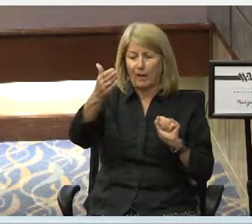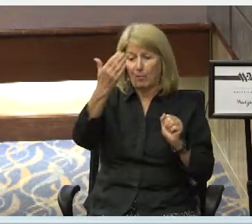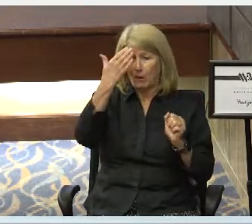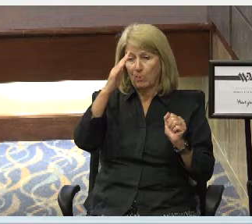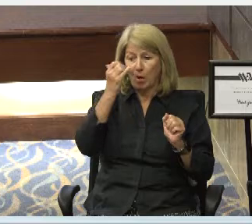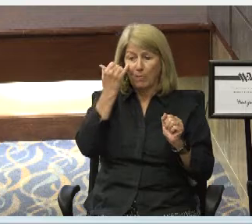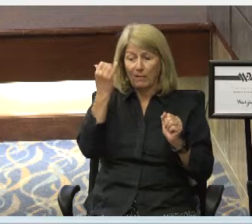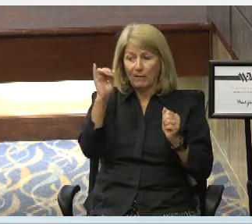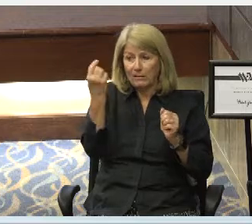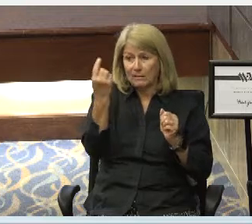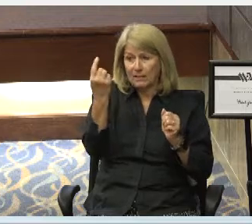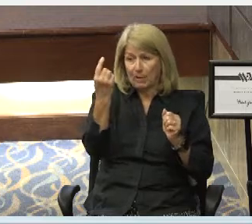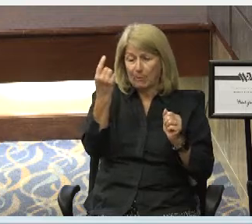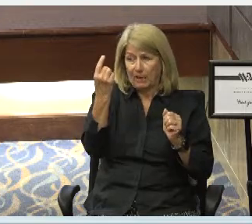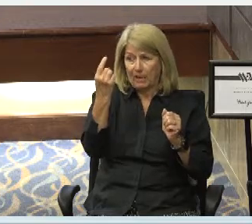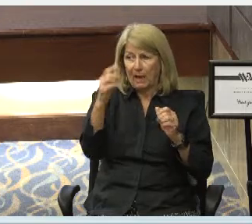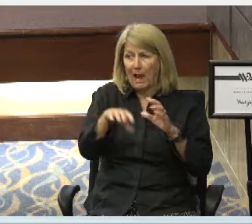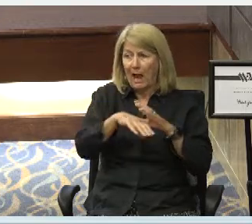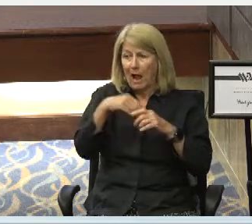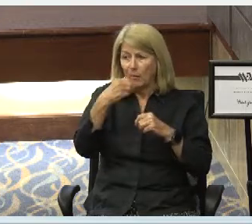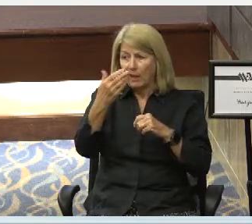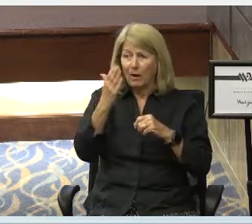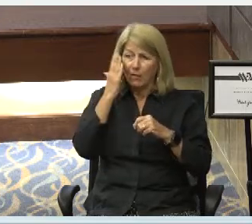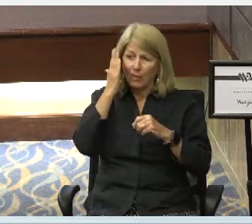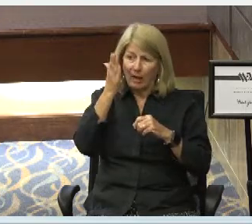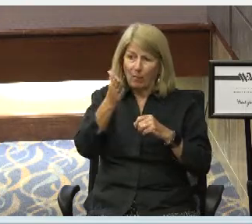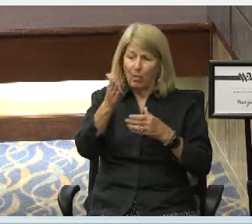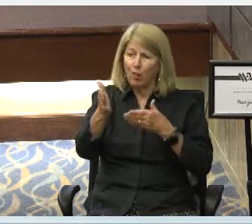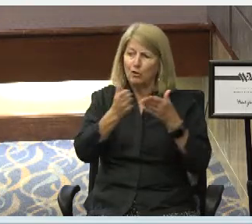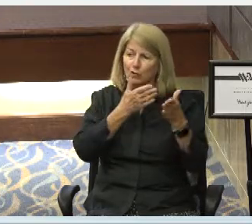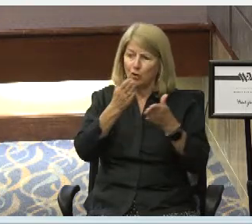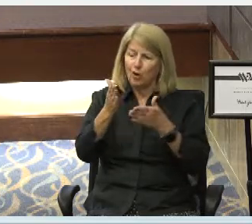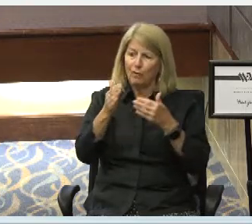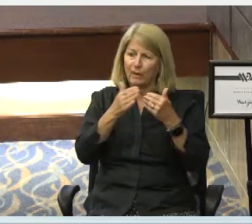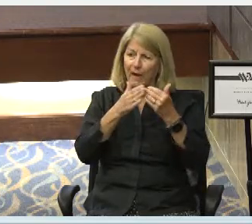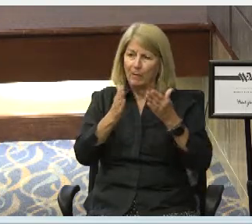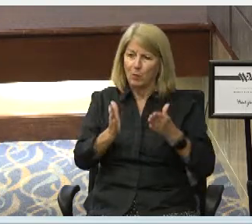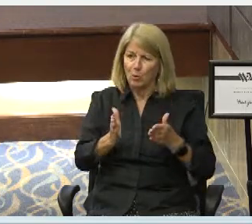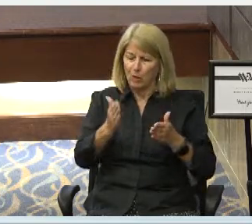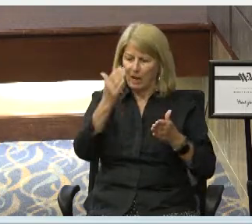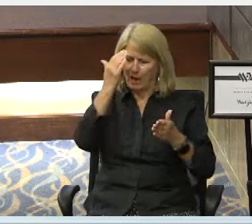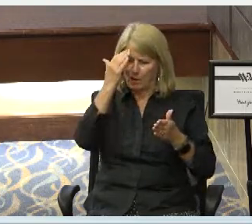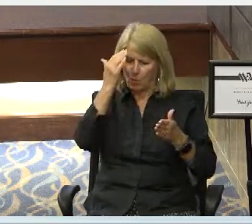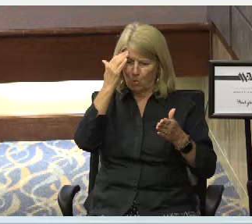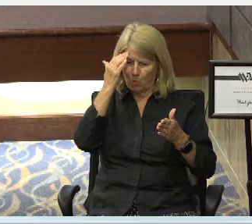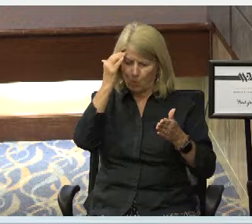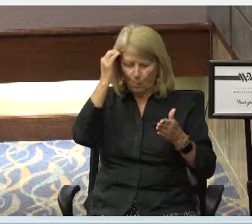there that will disturb the neighborhood. And I know we've